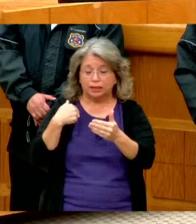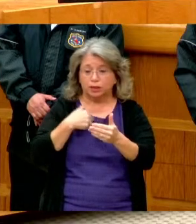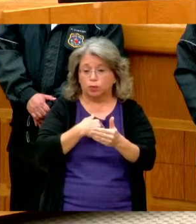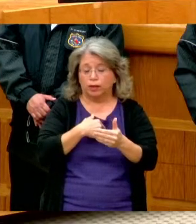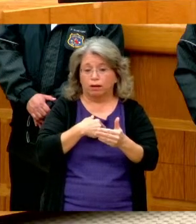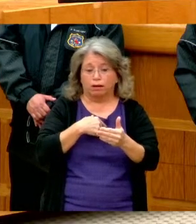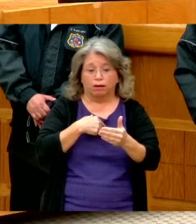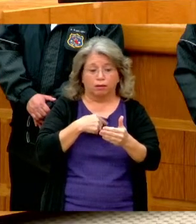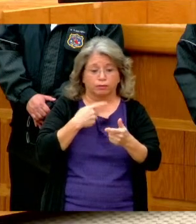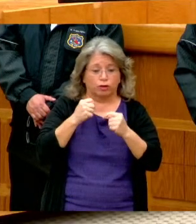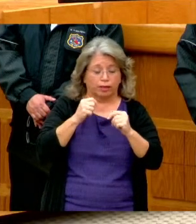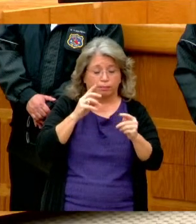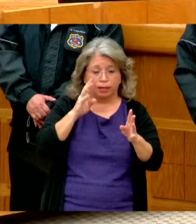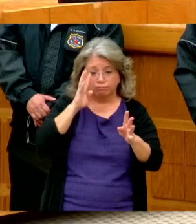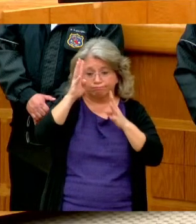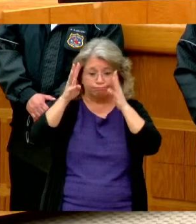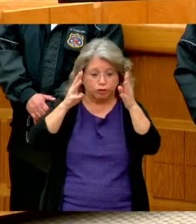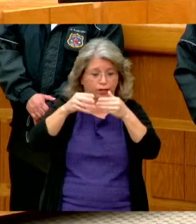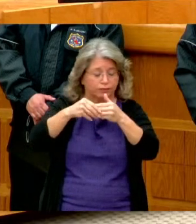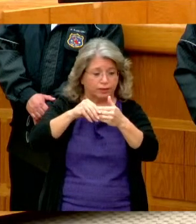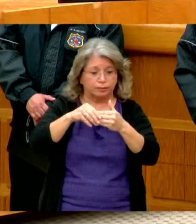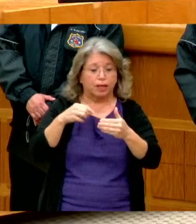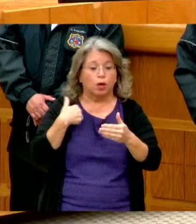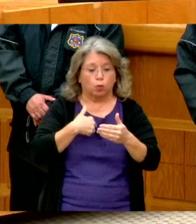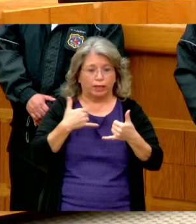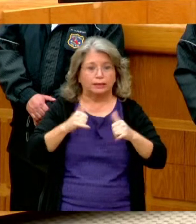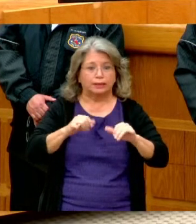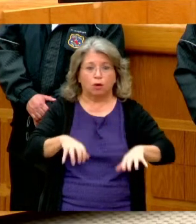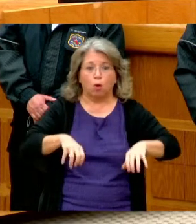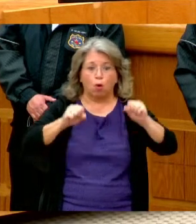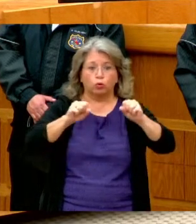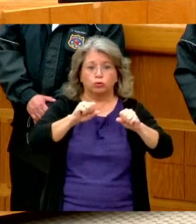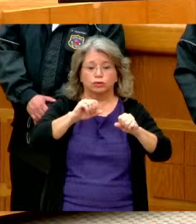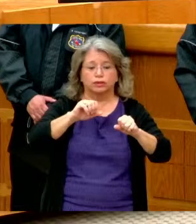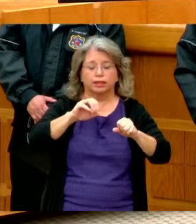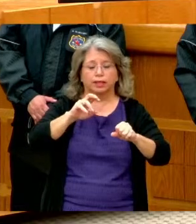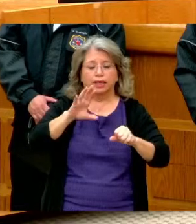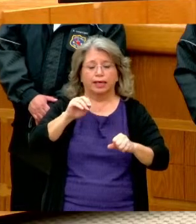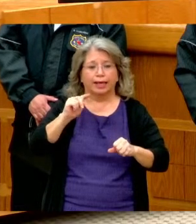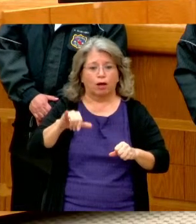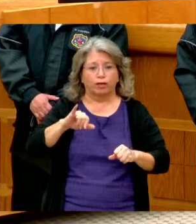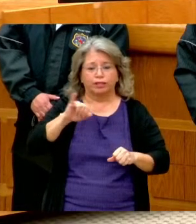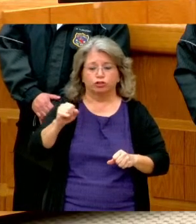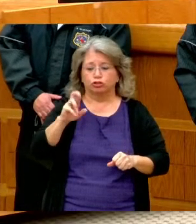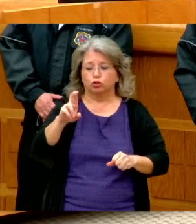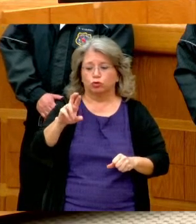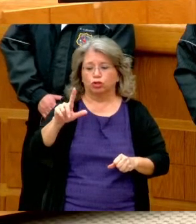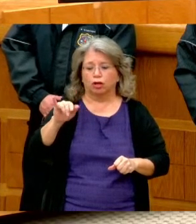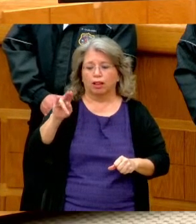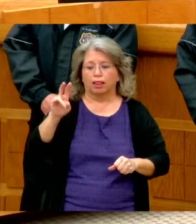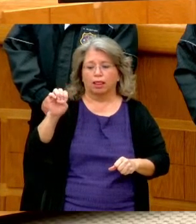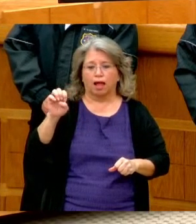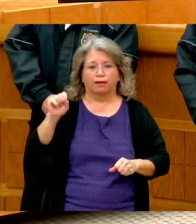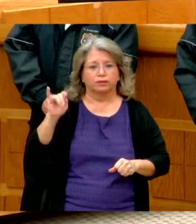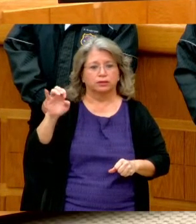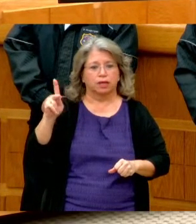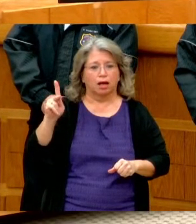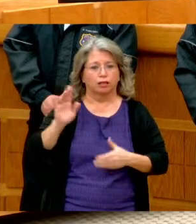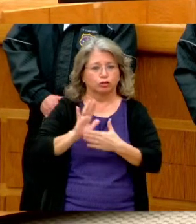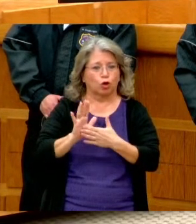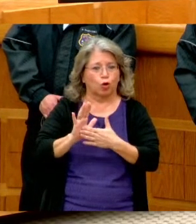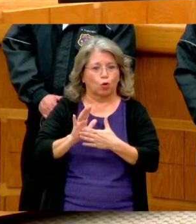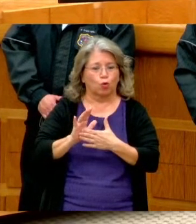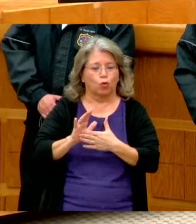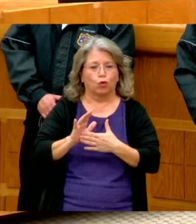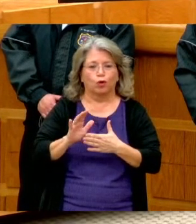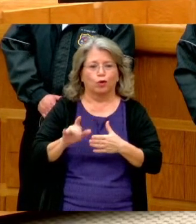hosting our Nueces County Junior Livestock Show the same time at the same place. We will do so